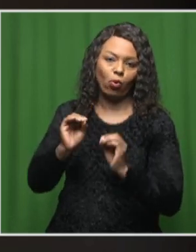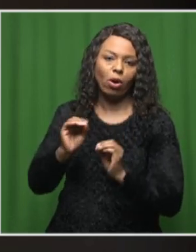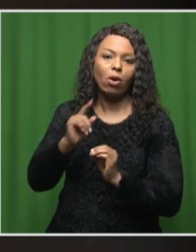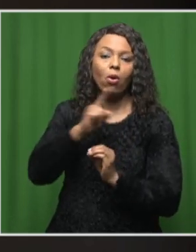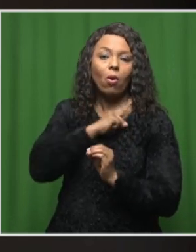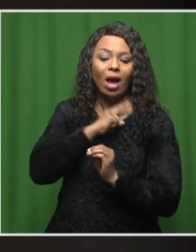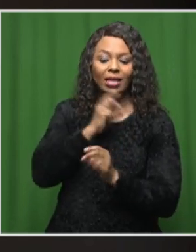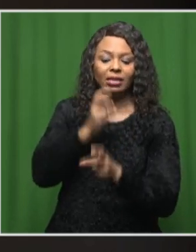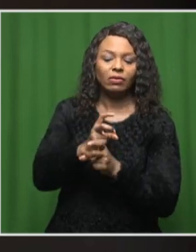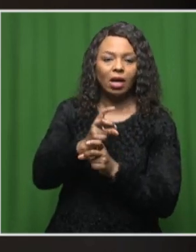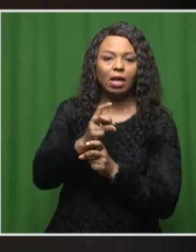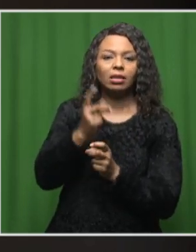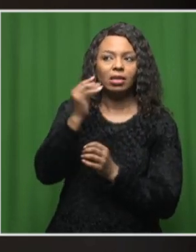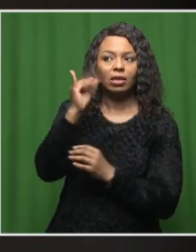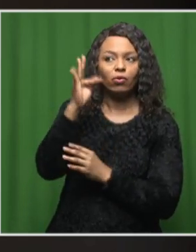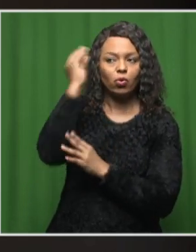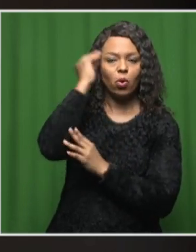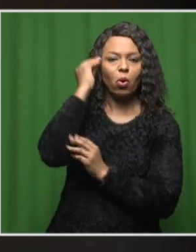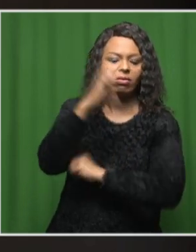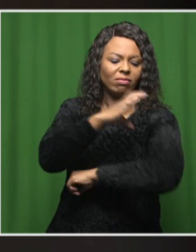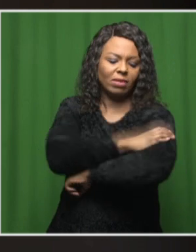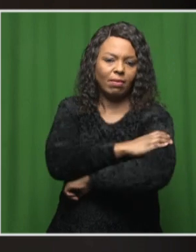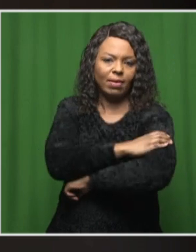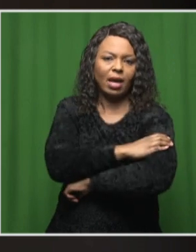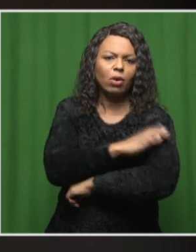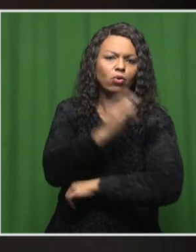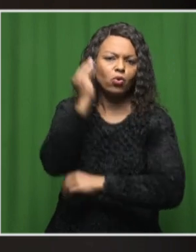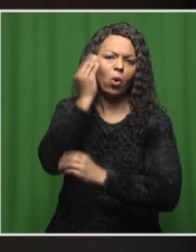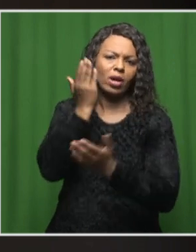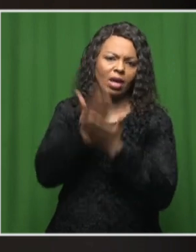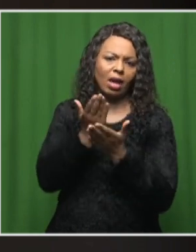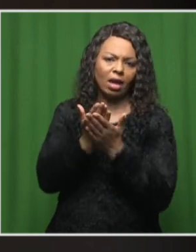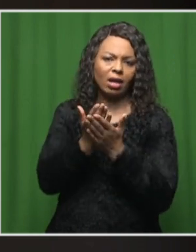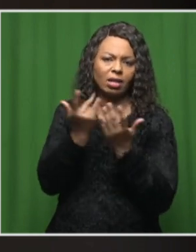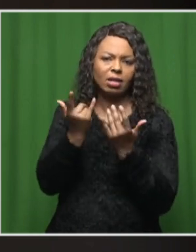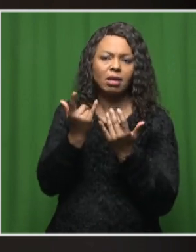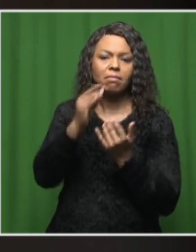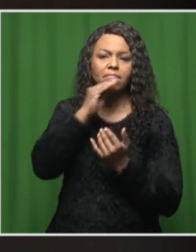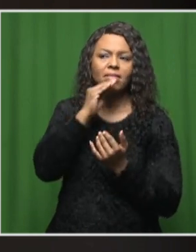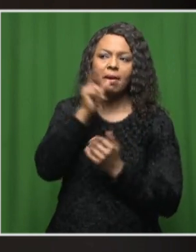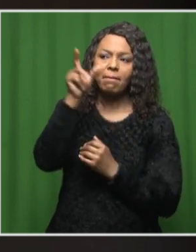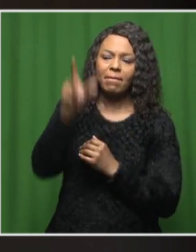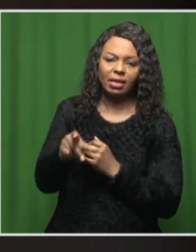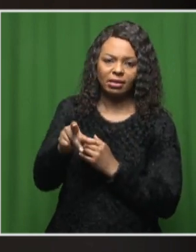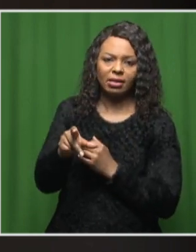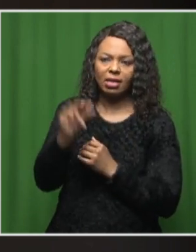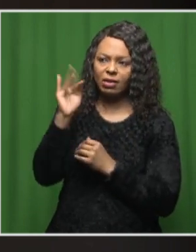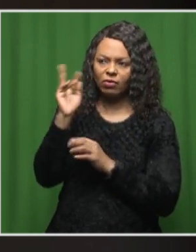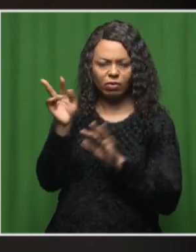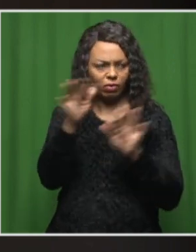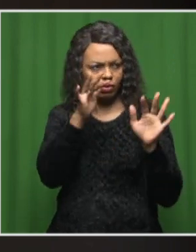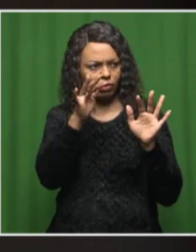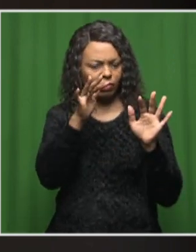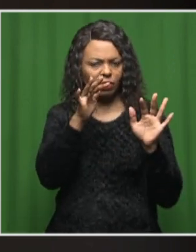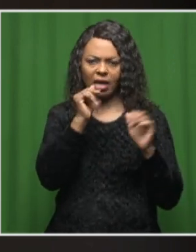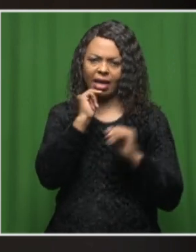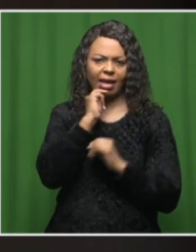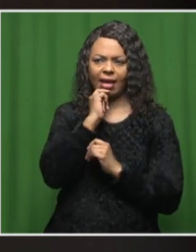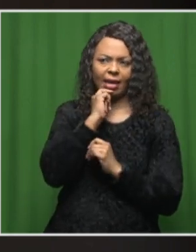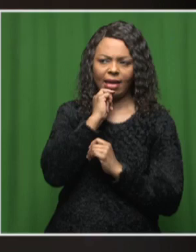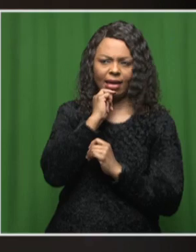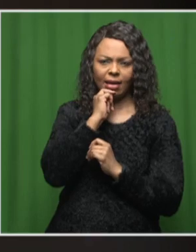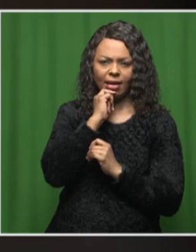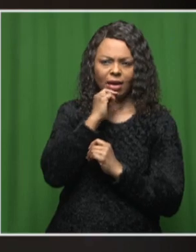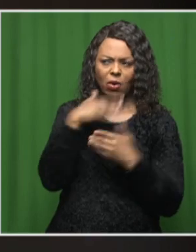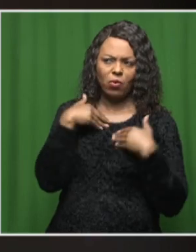you won't know that your blood pressure is so high, nor would anybody be able to look at you and say, that you don't